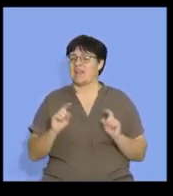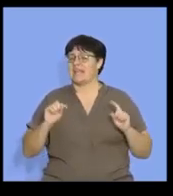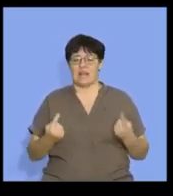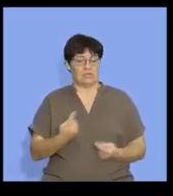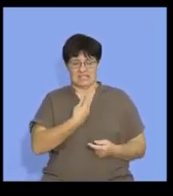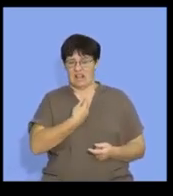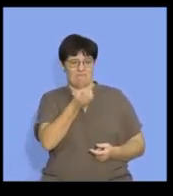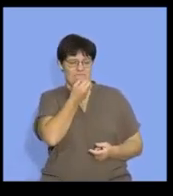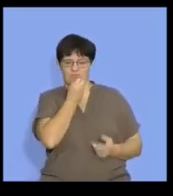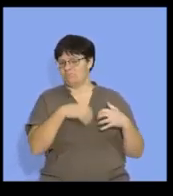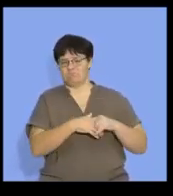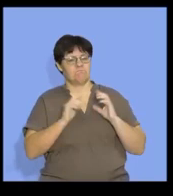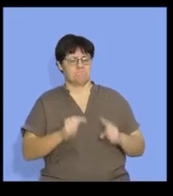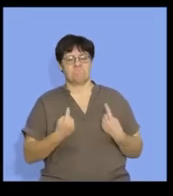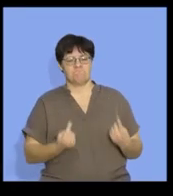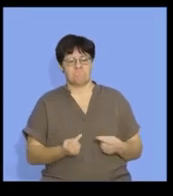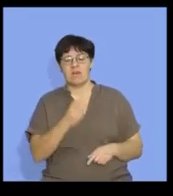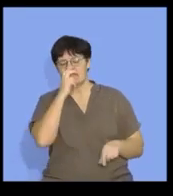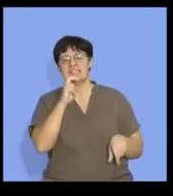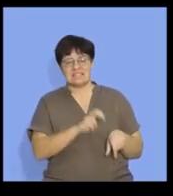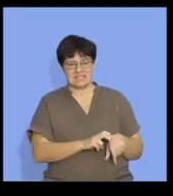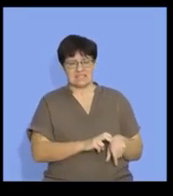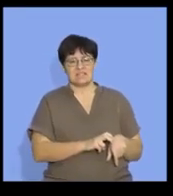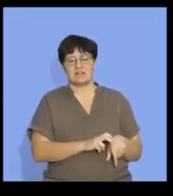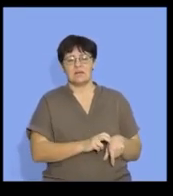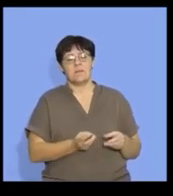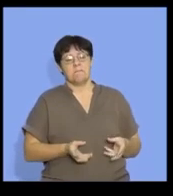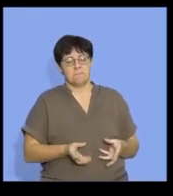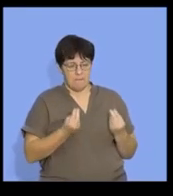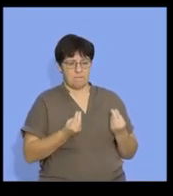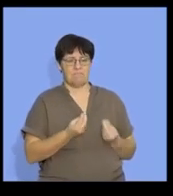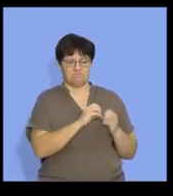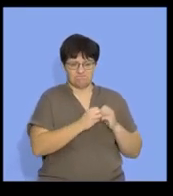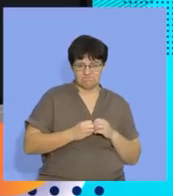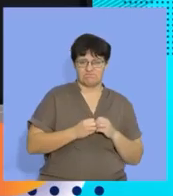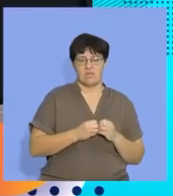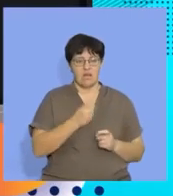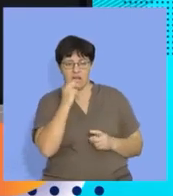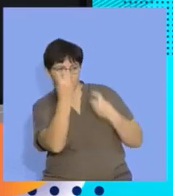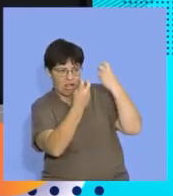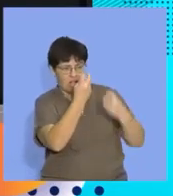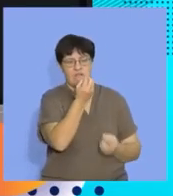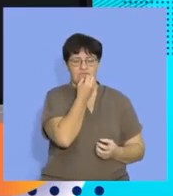own food, so it needs to be able, right, to get its own food. Okay,